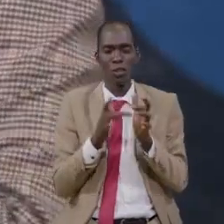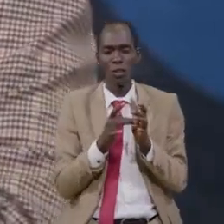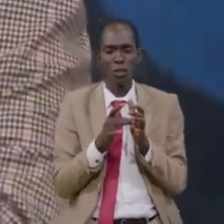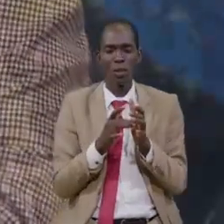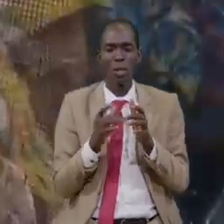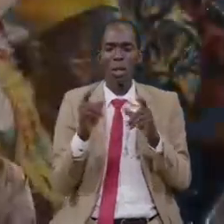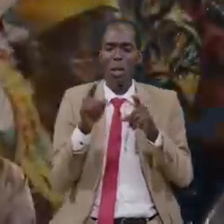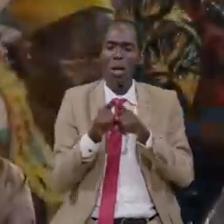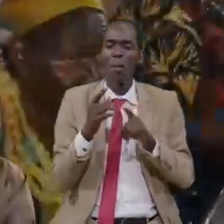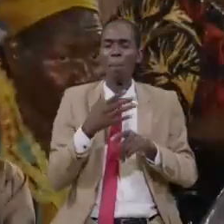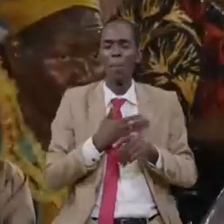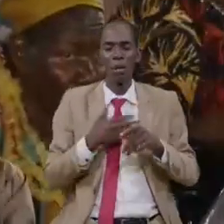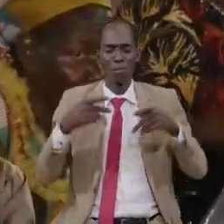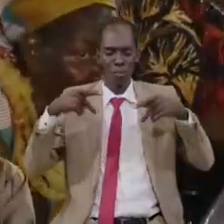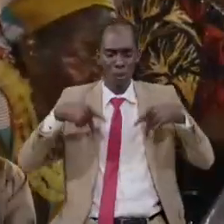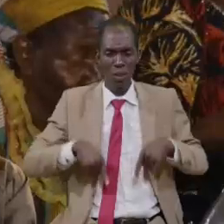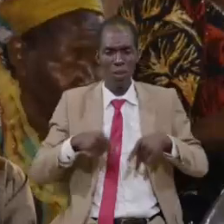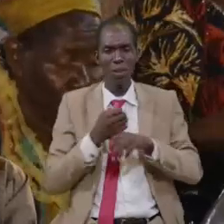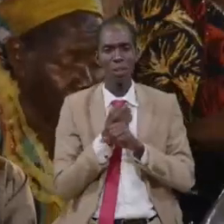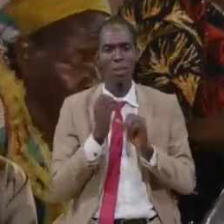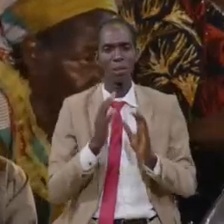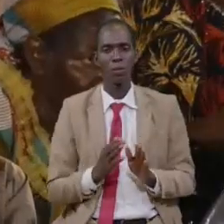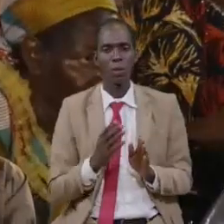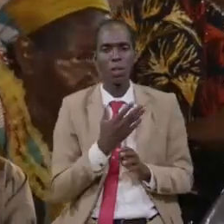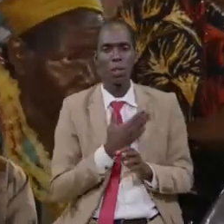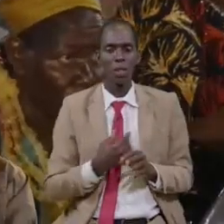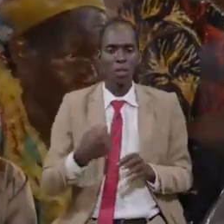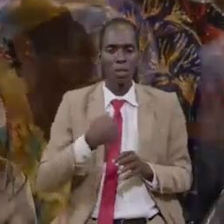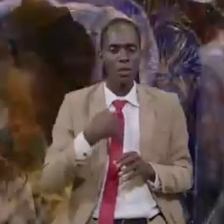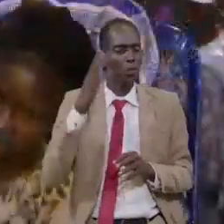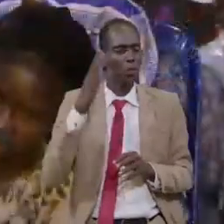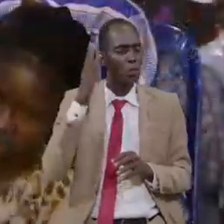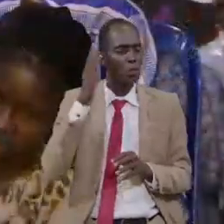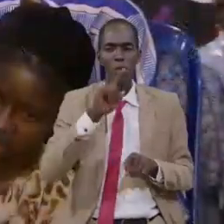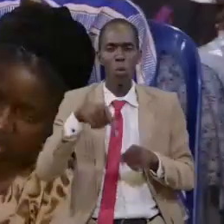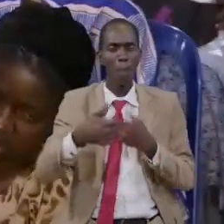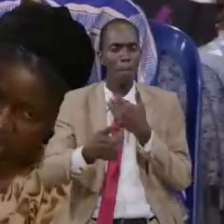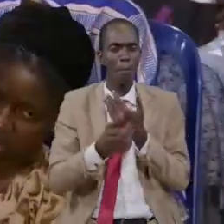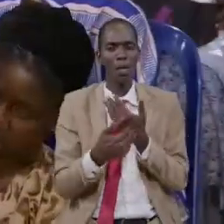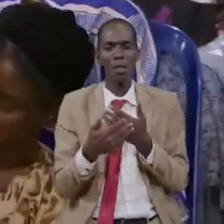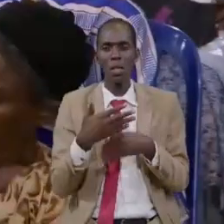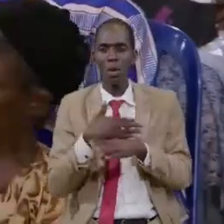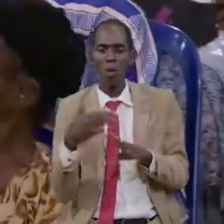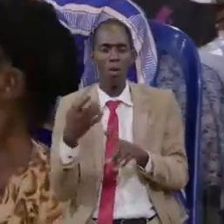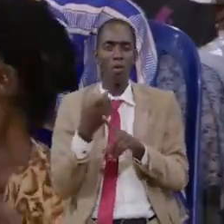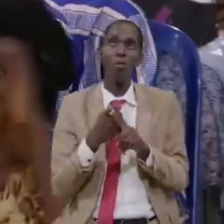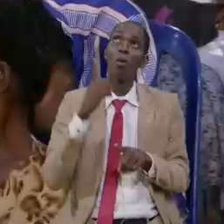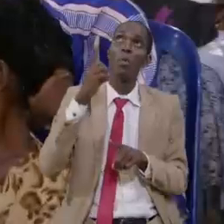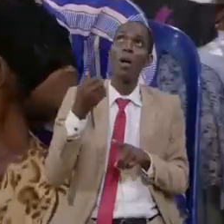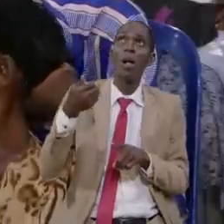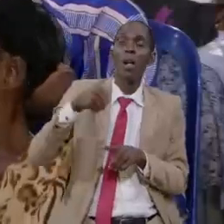Savior. And I will not go back away from him anymore. Tell him,